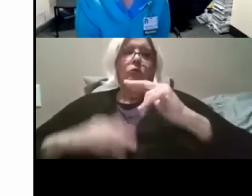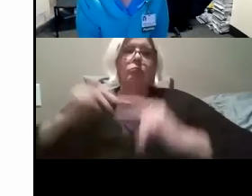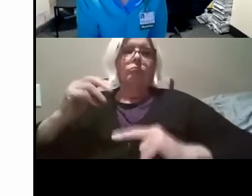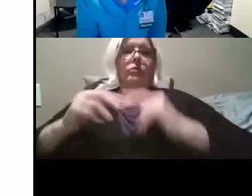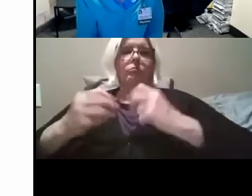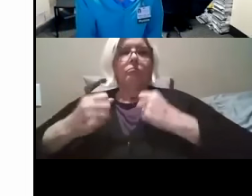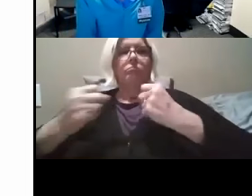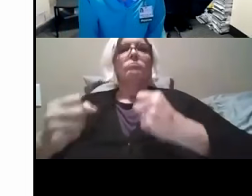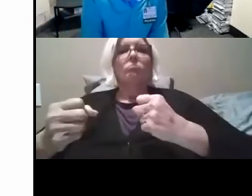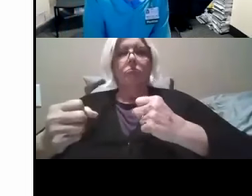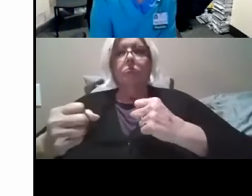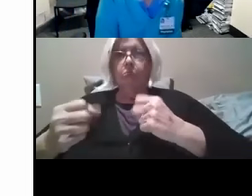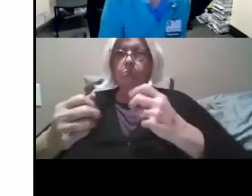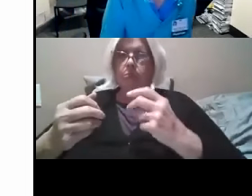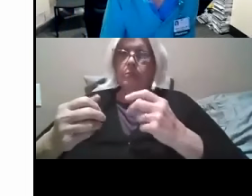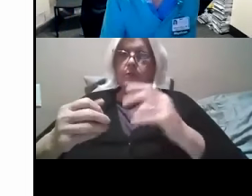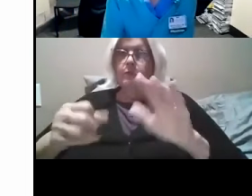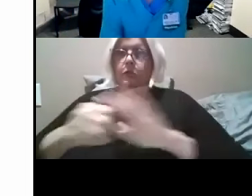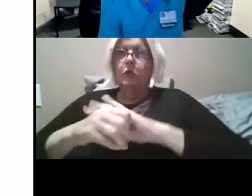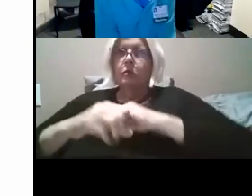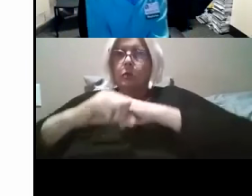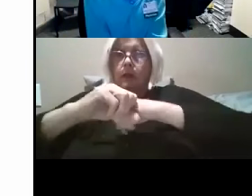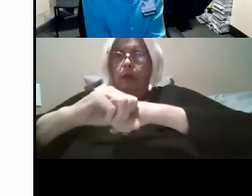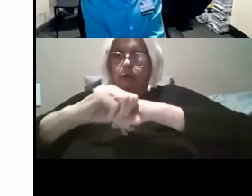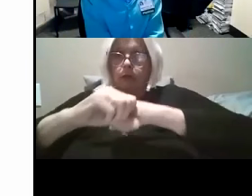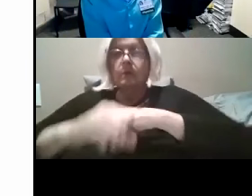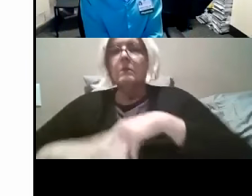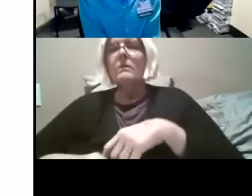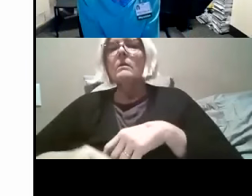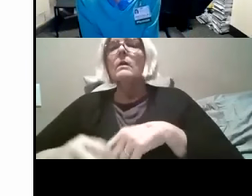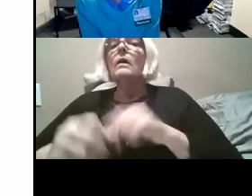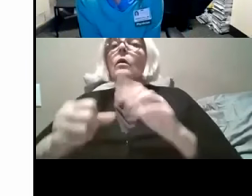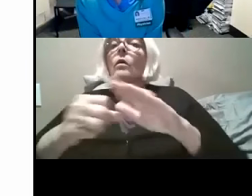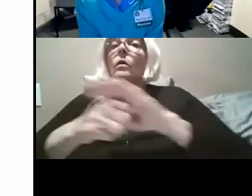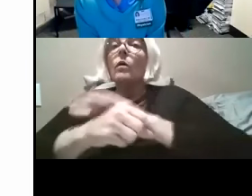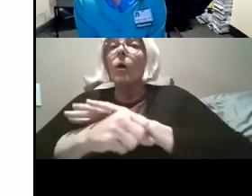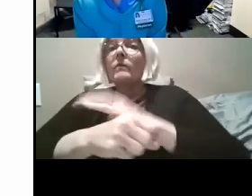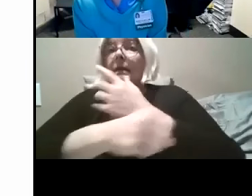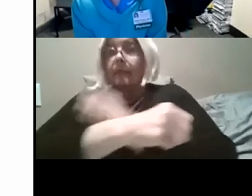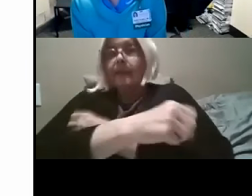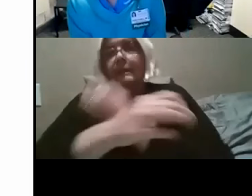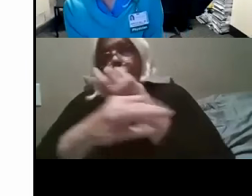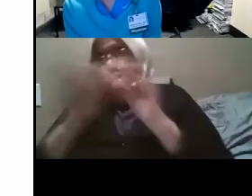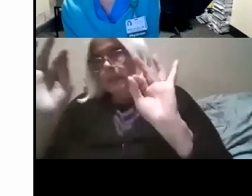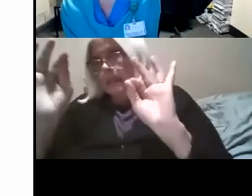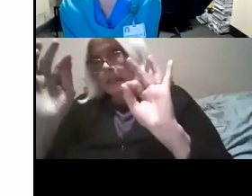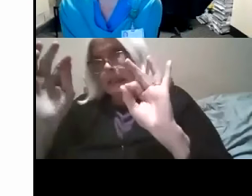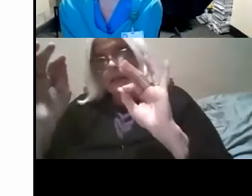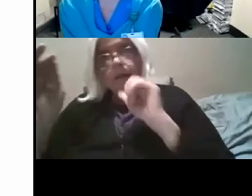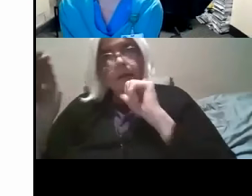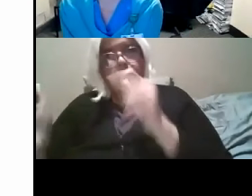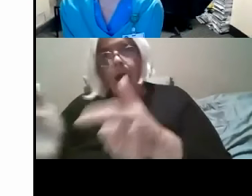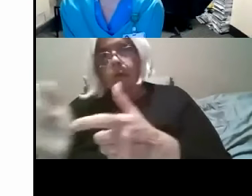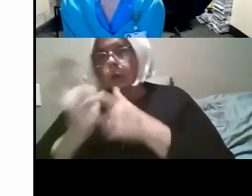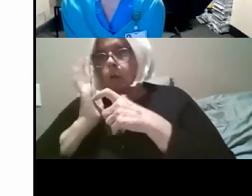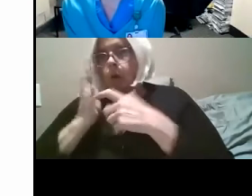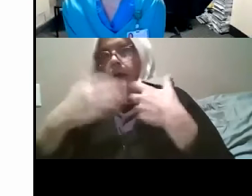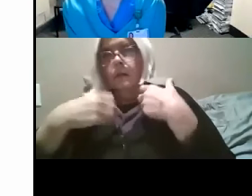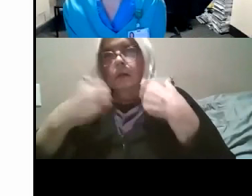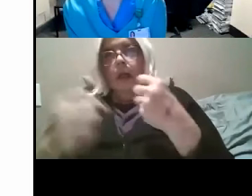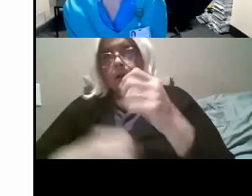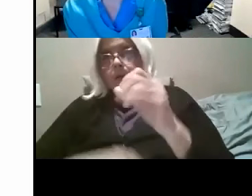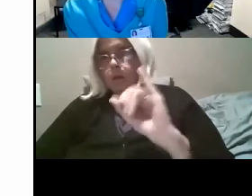whether or not you have health insurance. Right now, you can sign your child up for vaccines